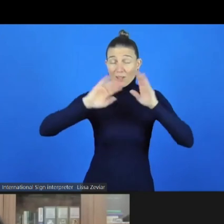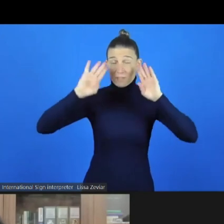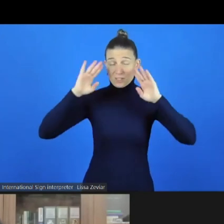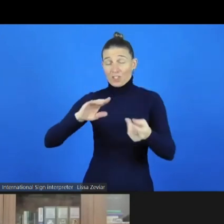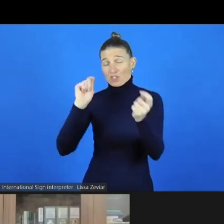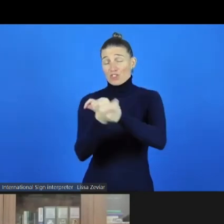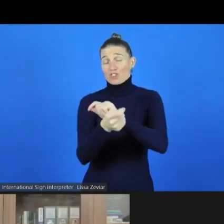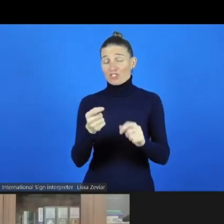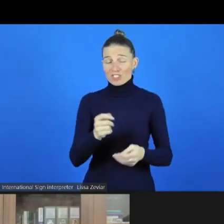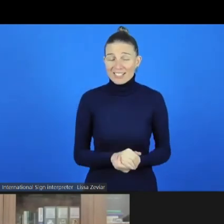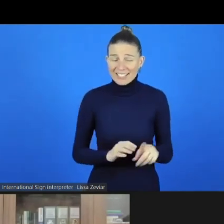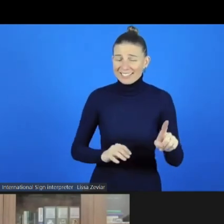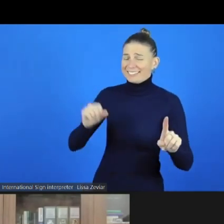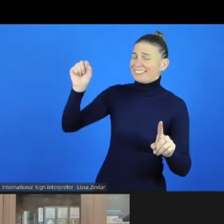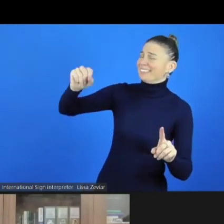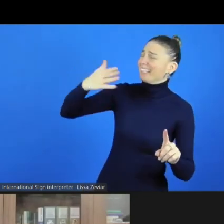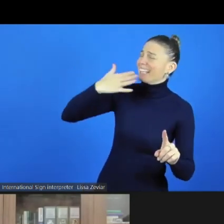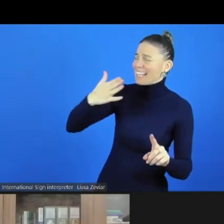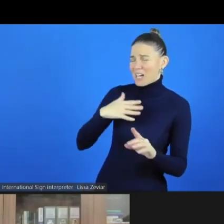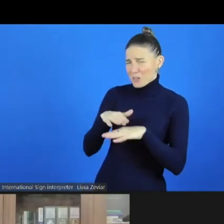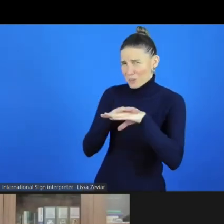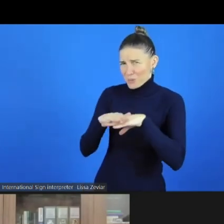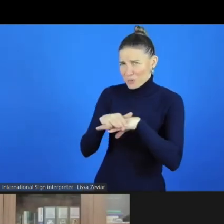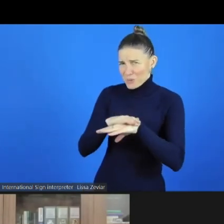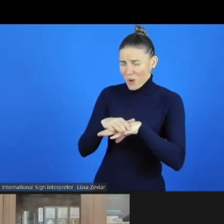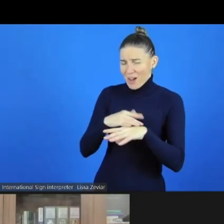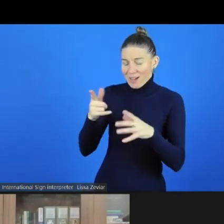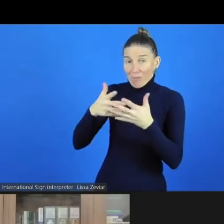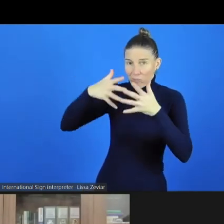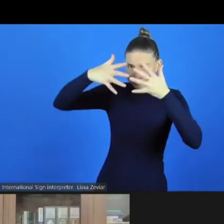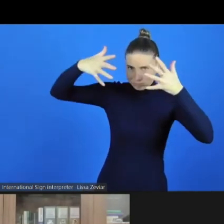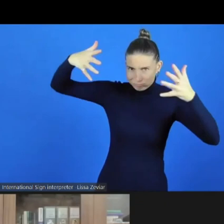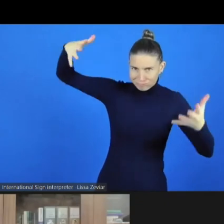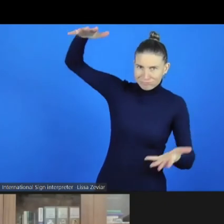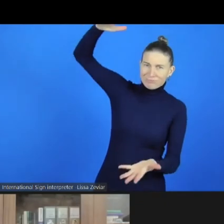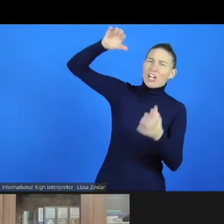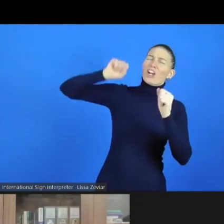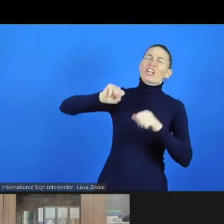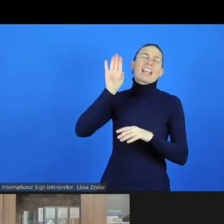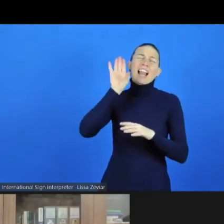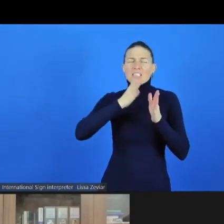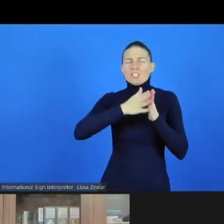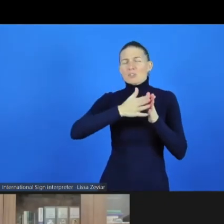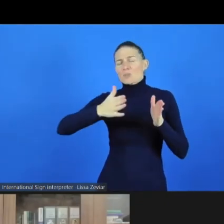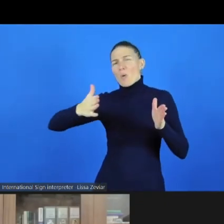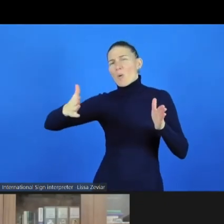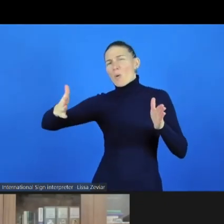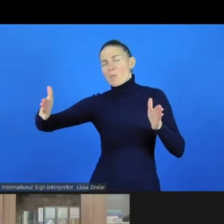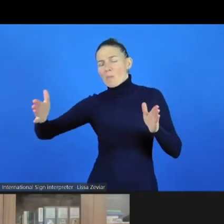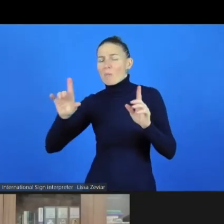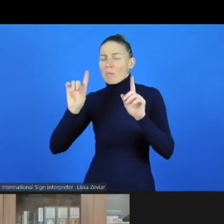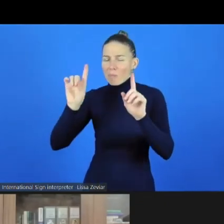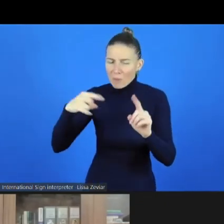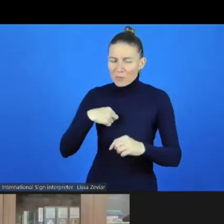sorry to rush you. There's so much there, and we could have listened to you for so much longer. But I do want to make sure that we